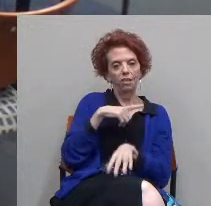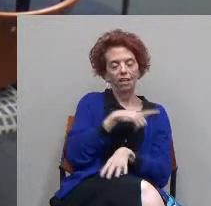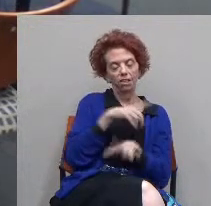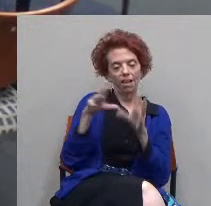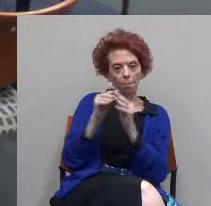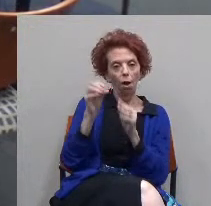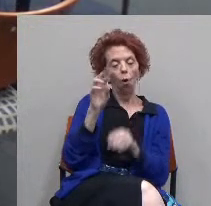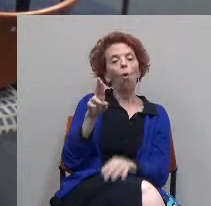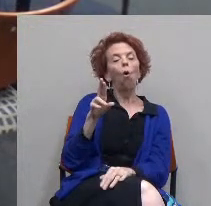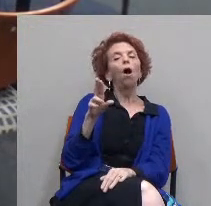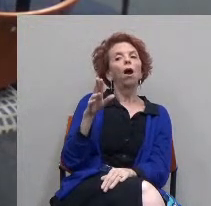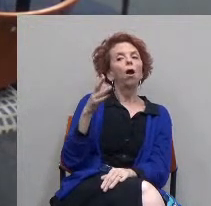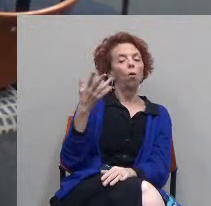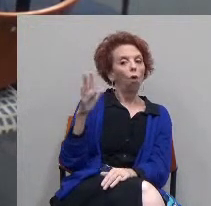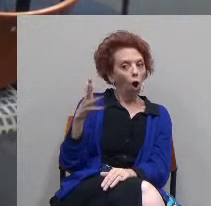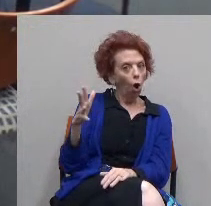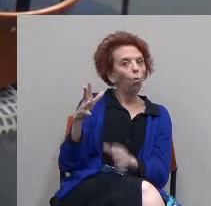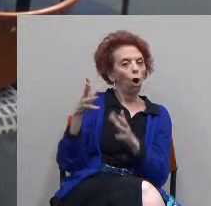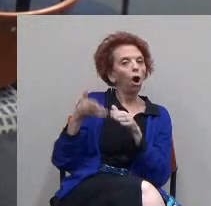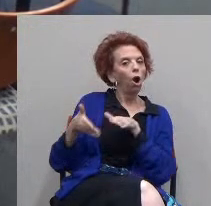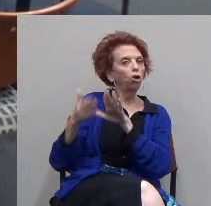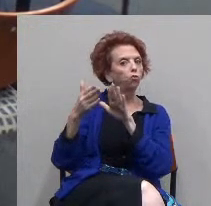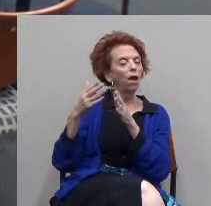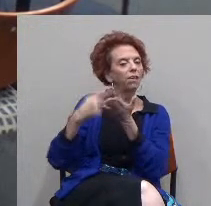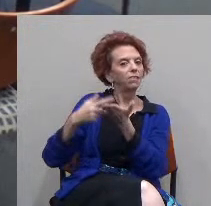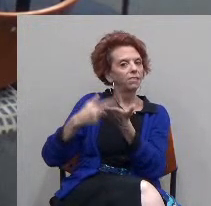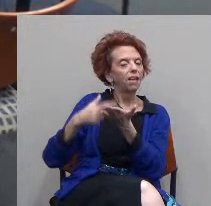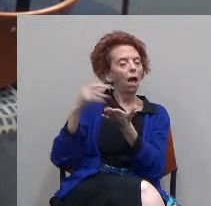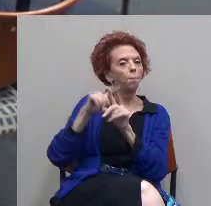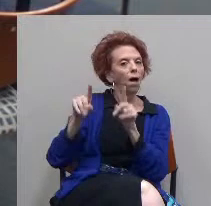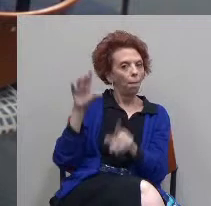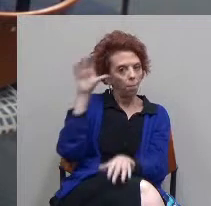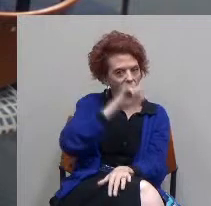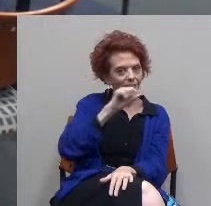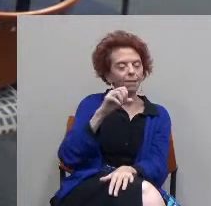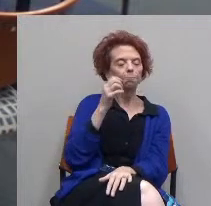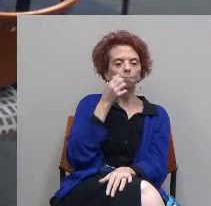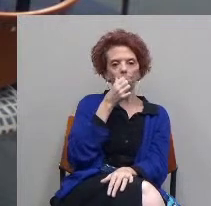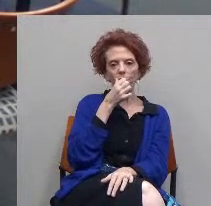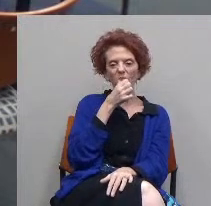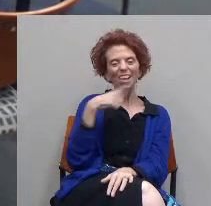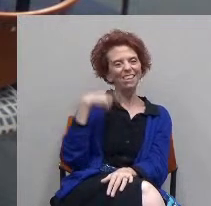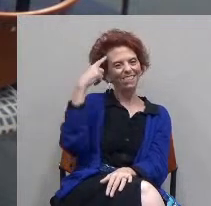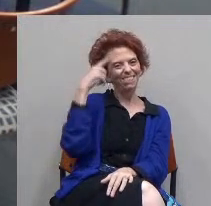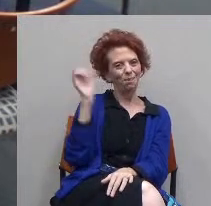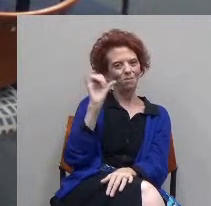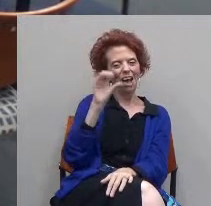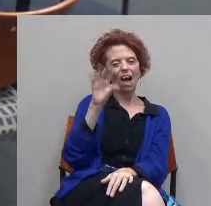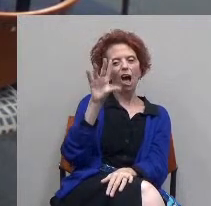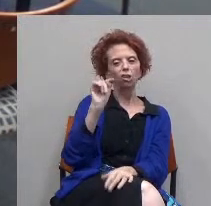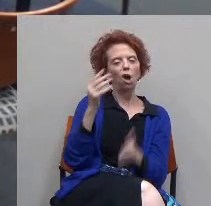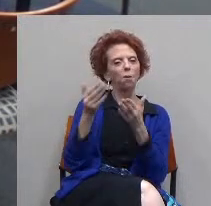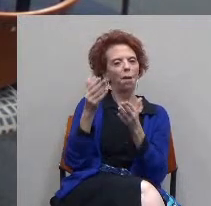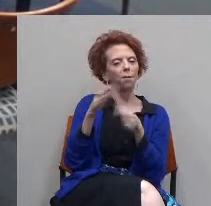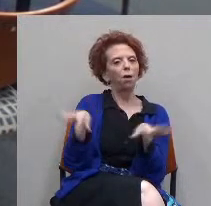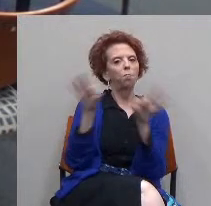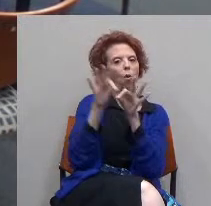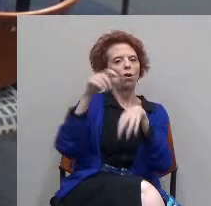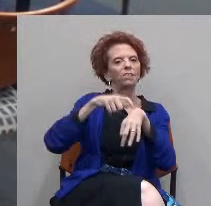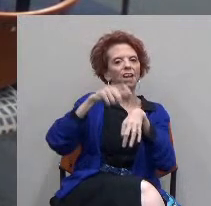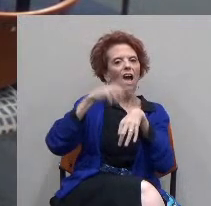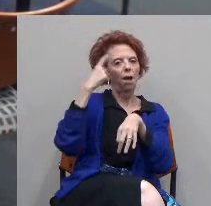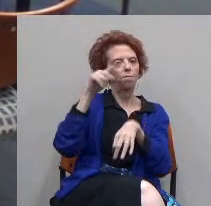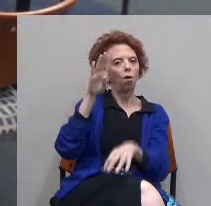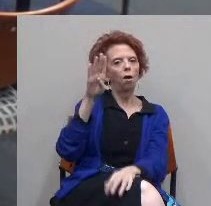session or were addressed, but whatever might have been missed. So it seems like October might be a critical time for BESE.